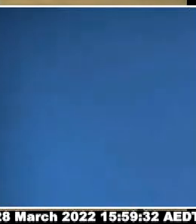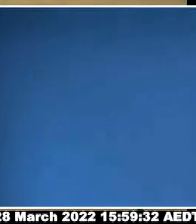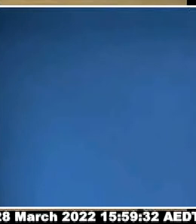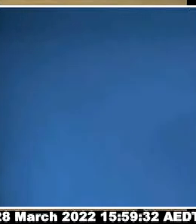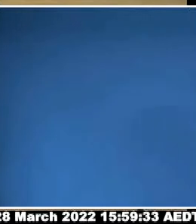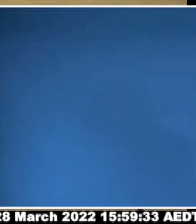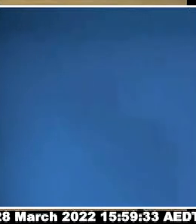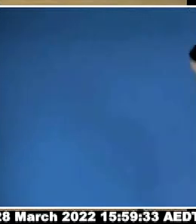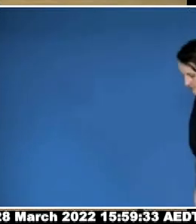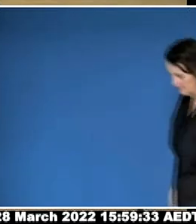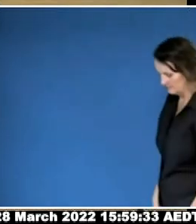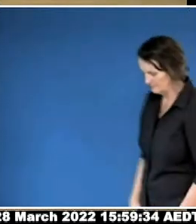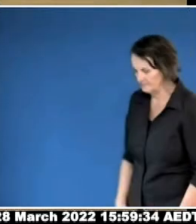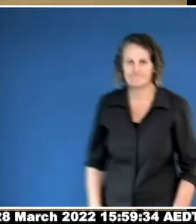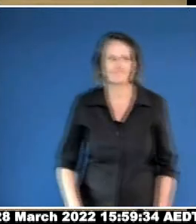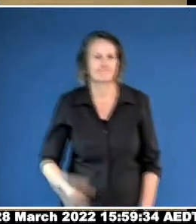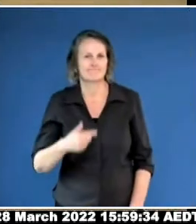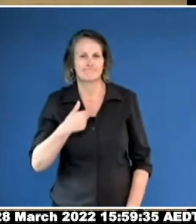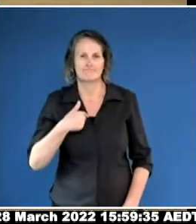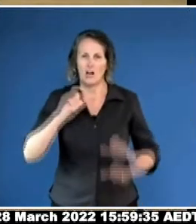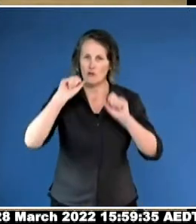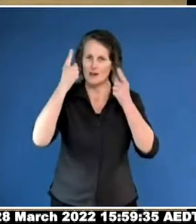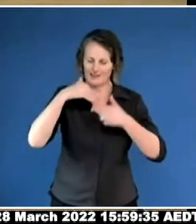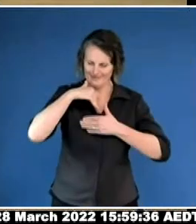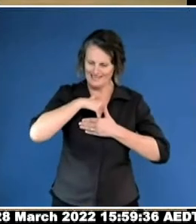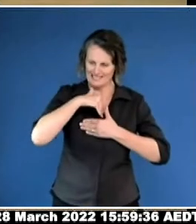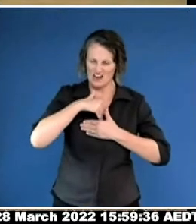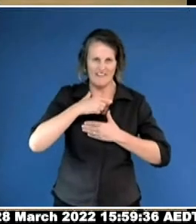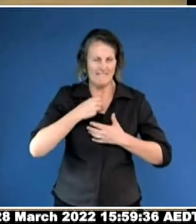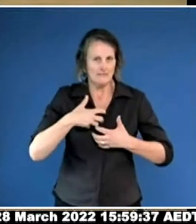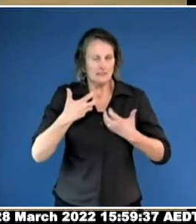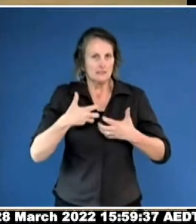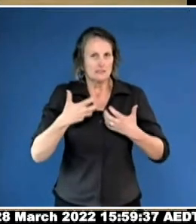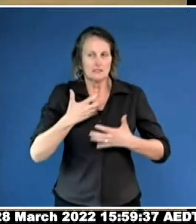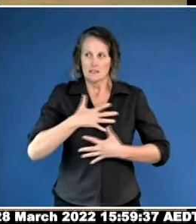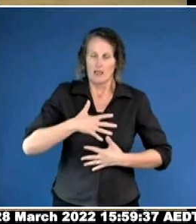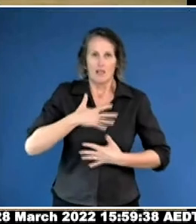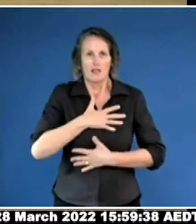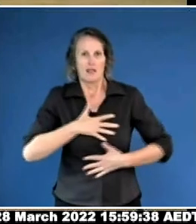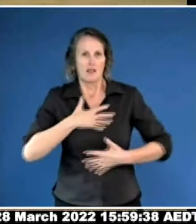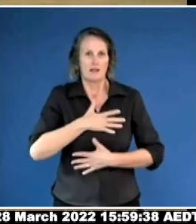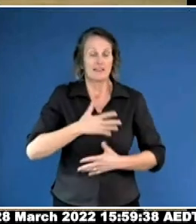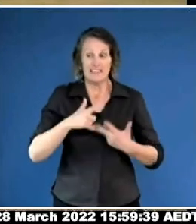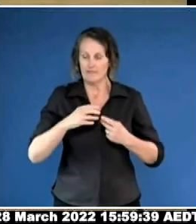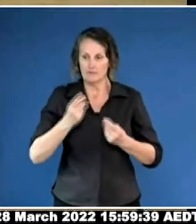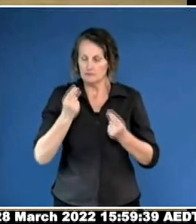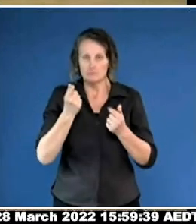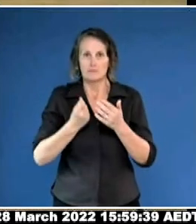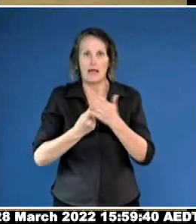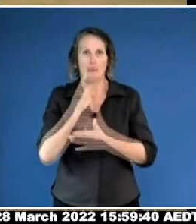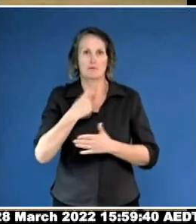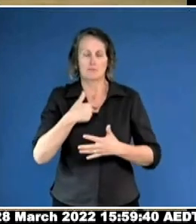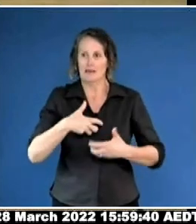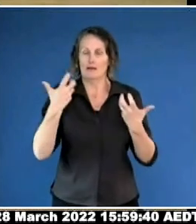triggers and nobody understands me. When I'm triggered, I get upset or angry, and I think that people think there is something wrong with